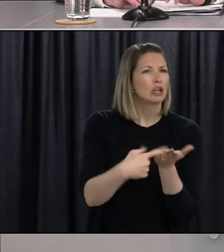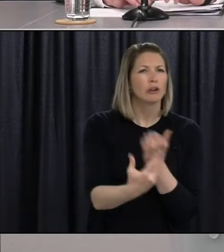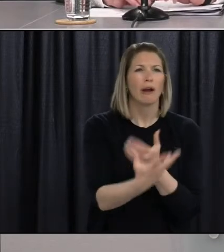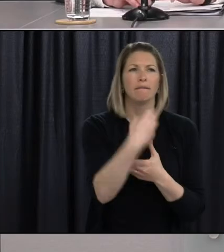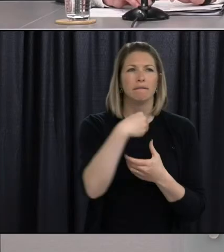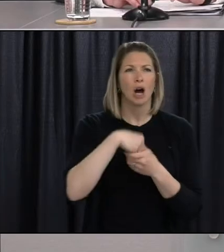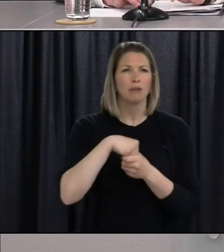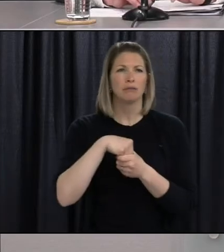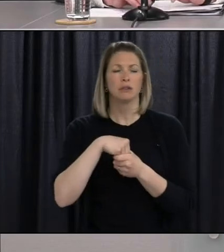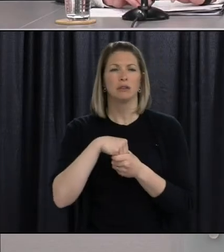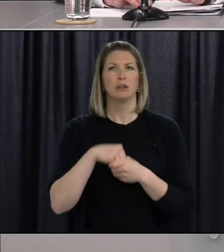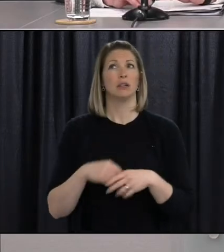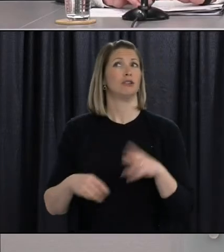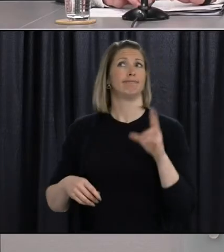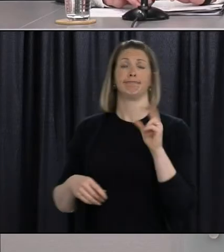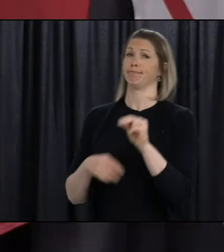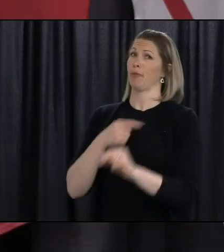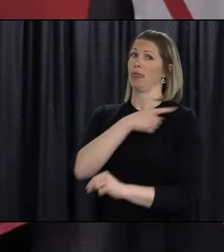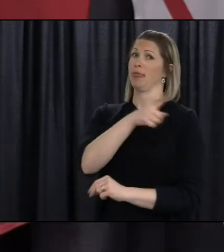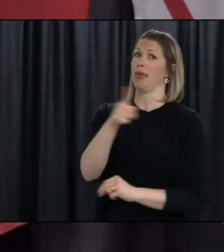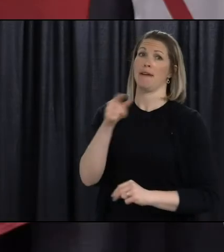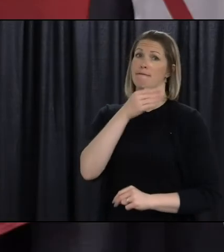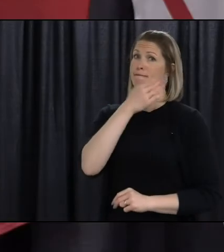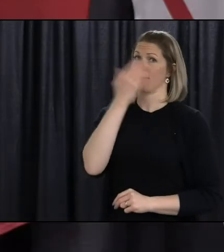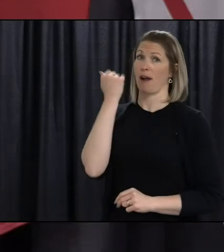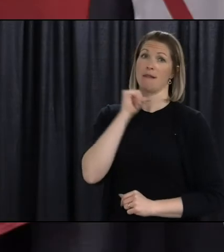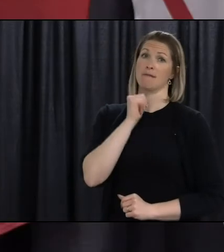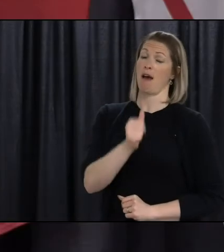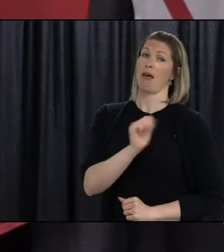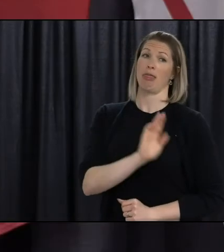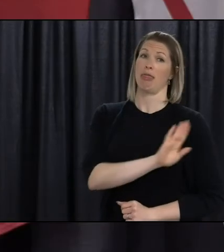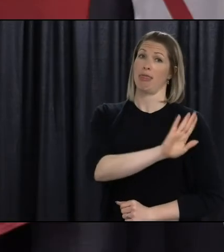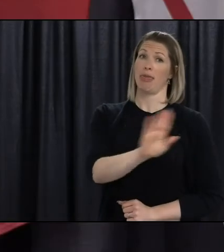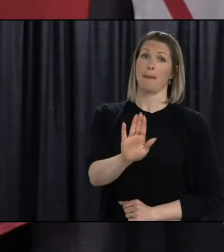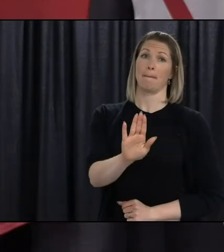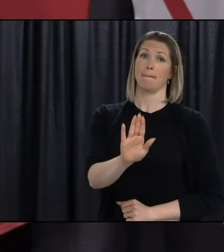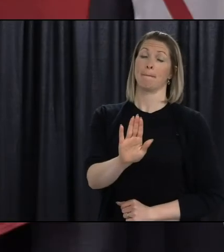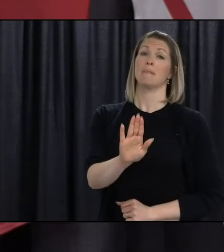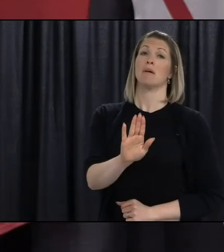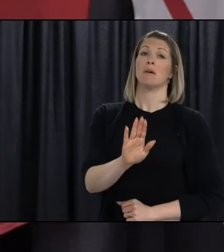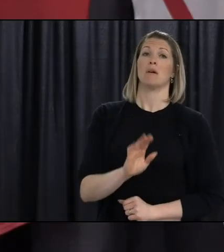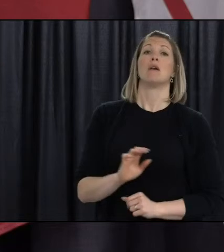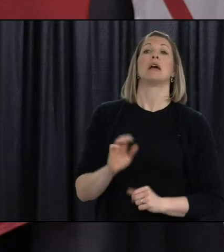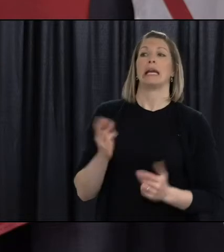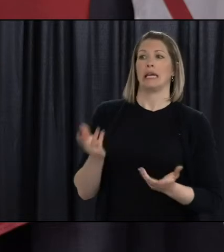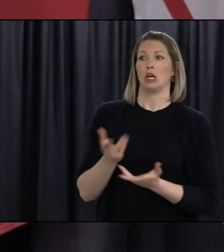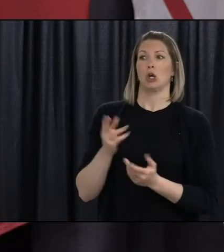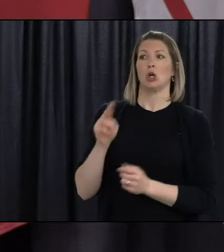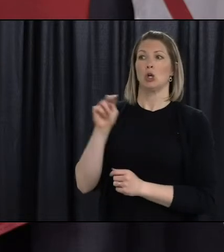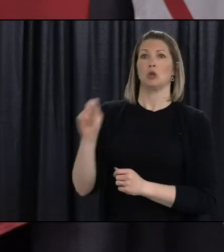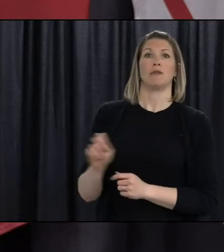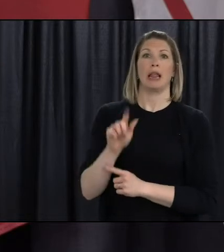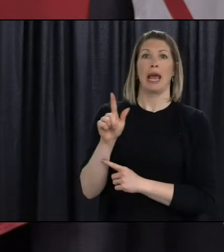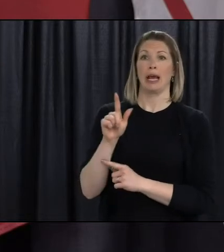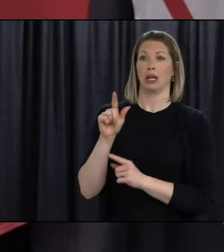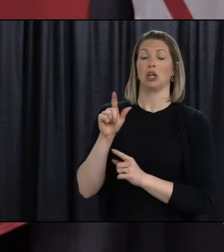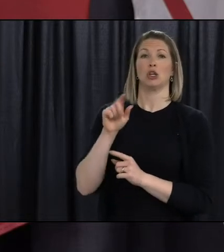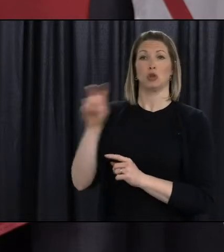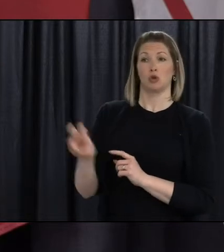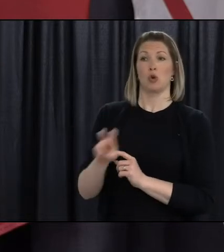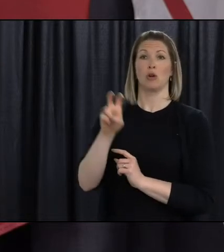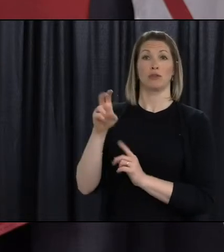that? They are not forgotten. We'll be working with the accommodations and hospitality, Newfoundland and Labrador, the tourism sector in